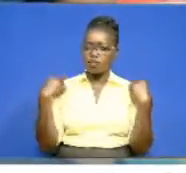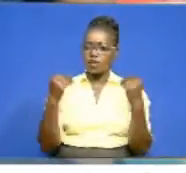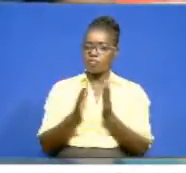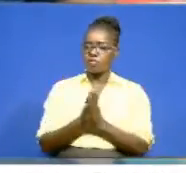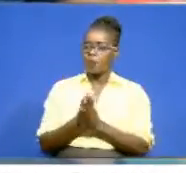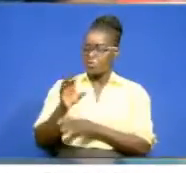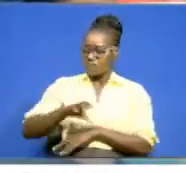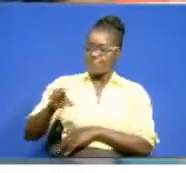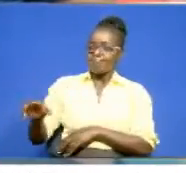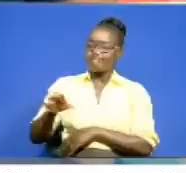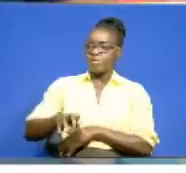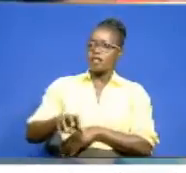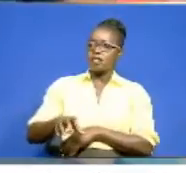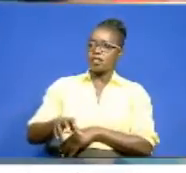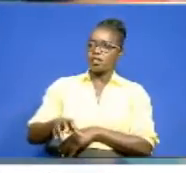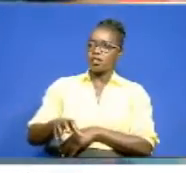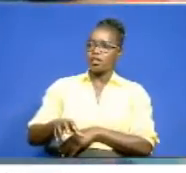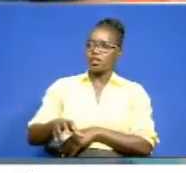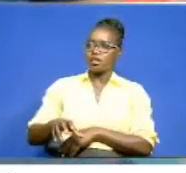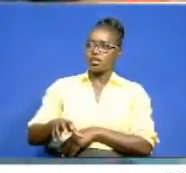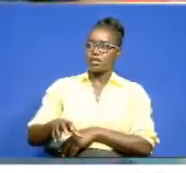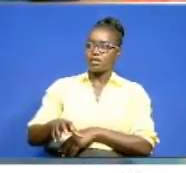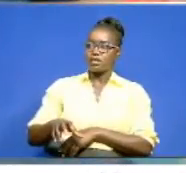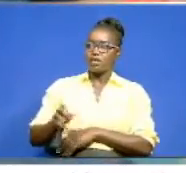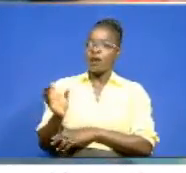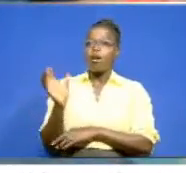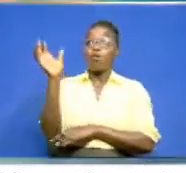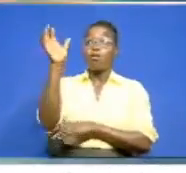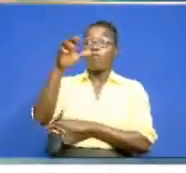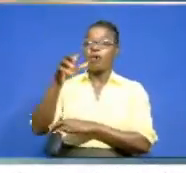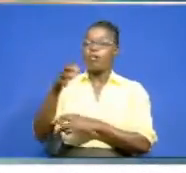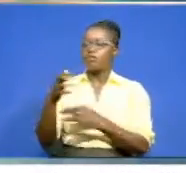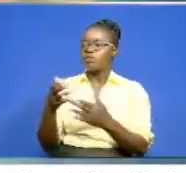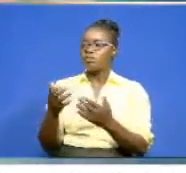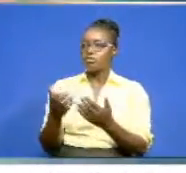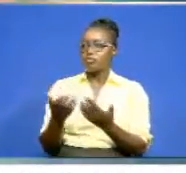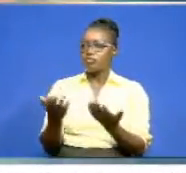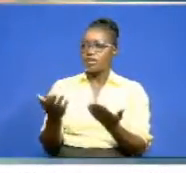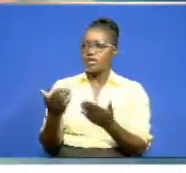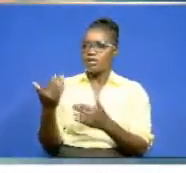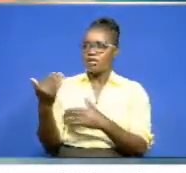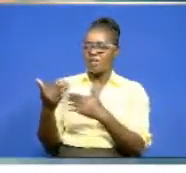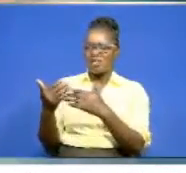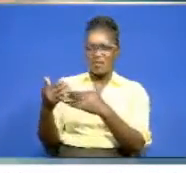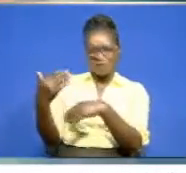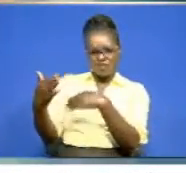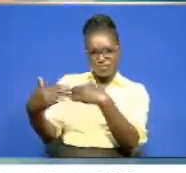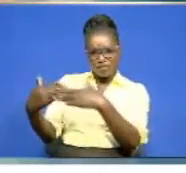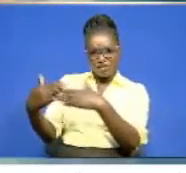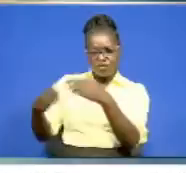Basketball is, I can tell you, basketball is it's next to football. Mm-hmm.